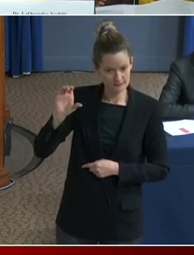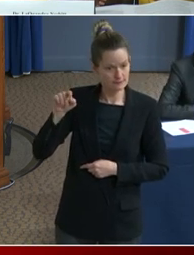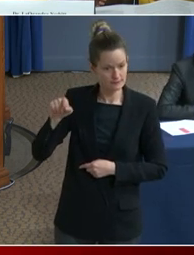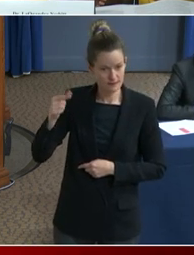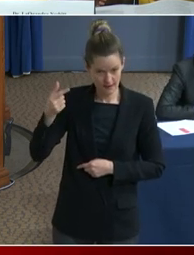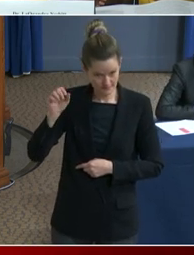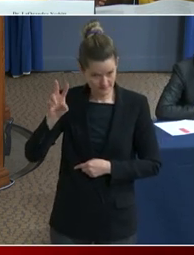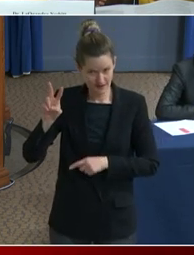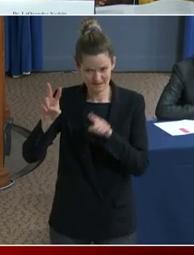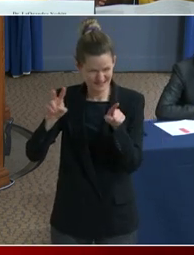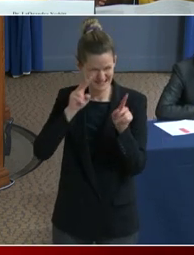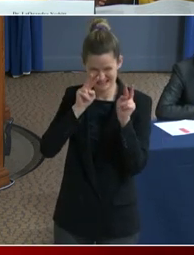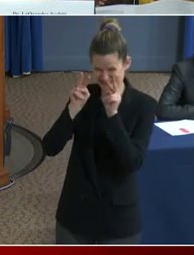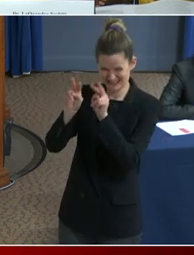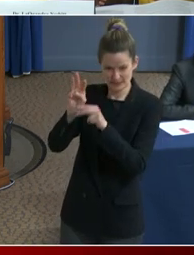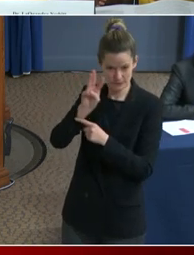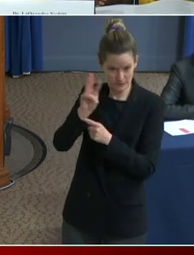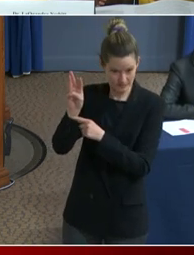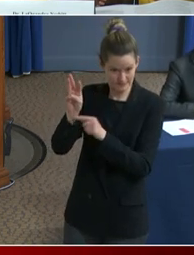at